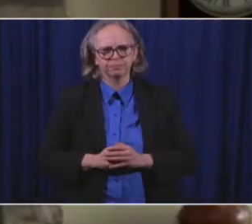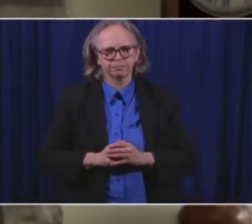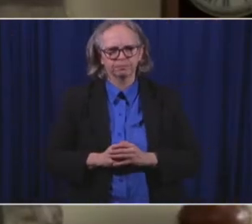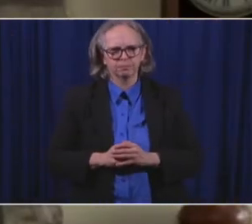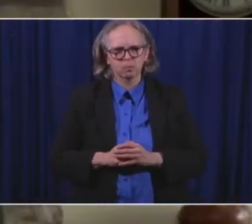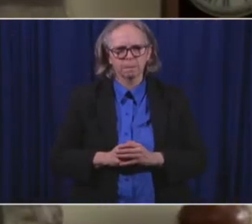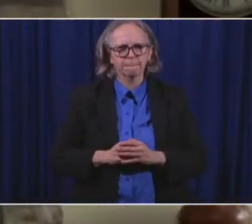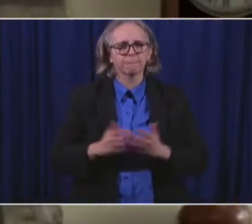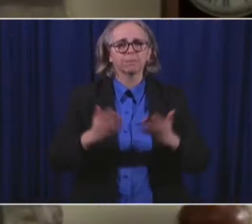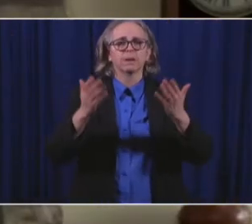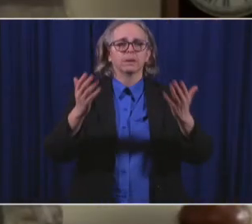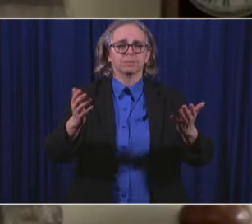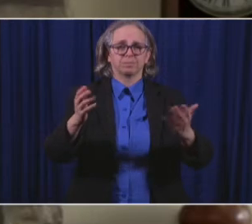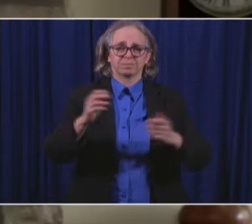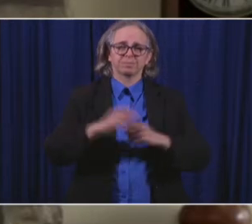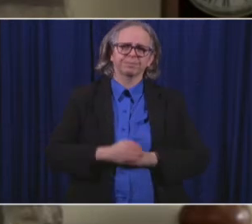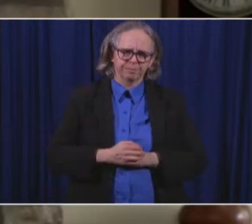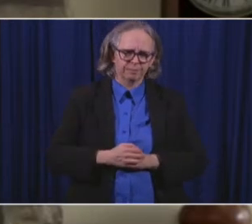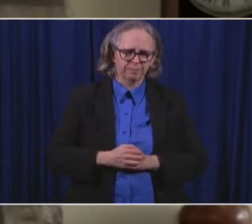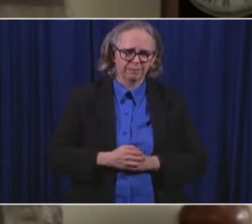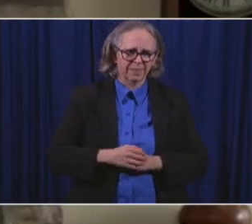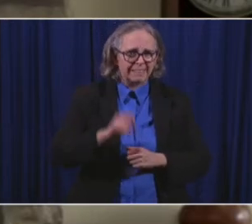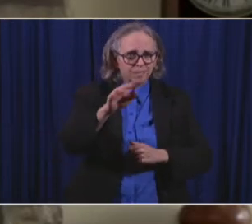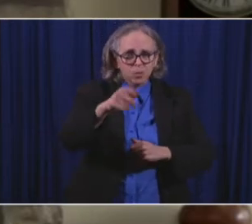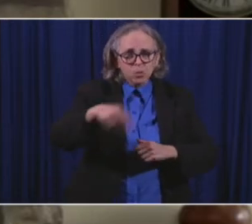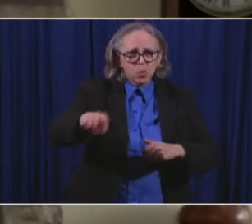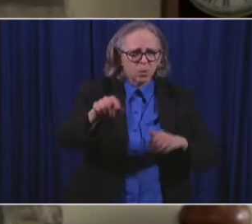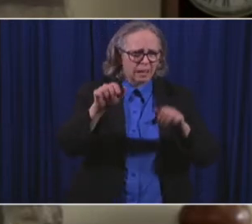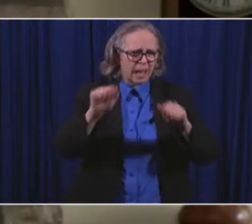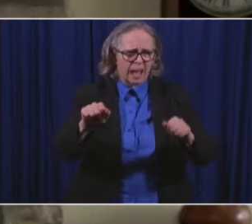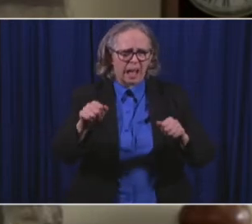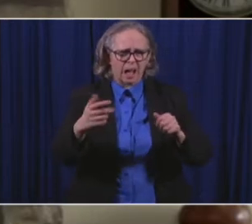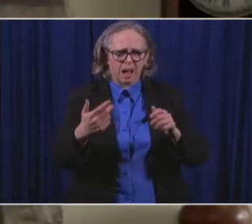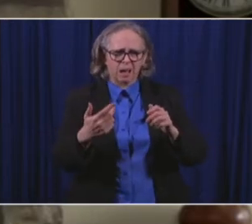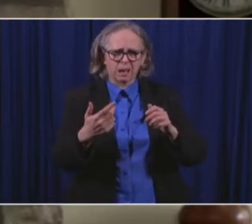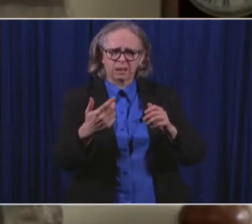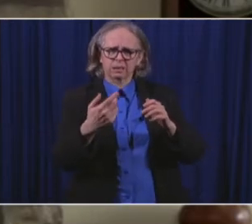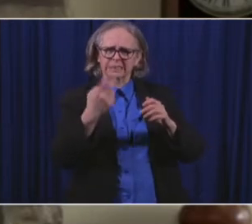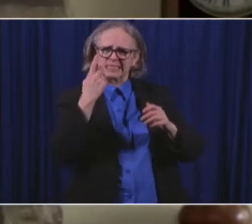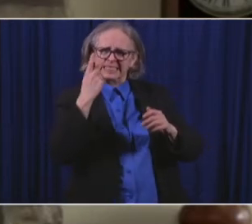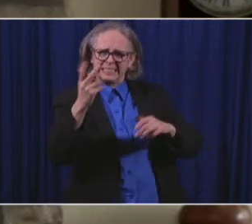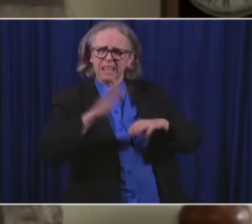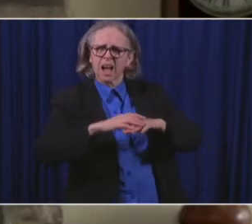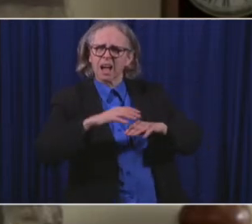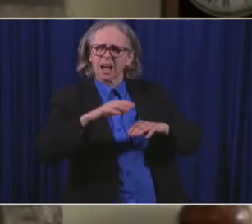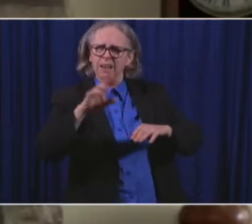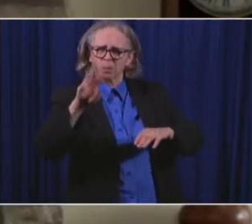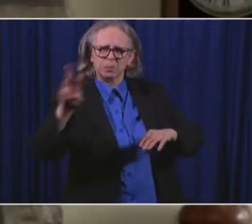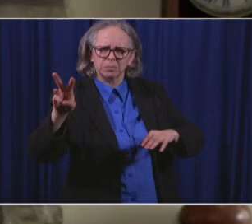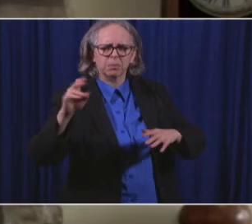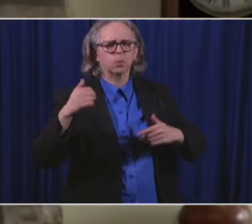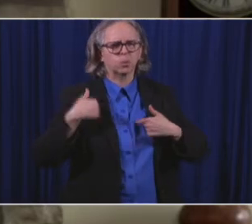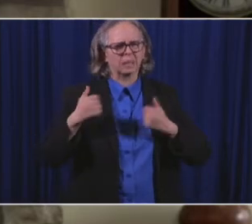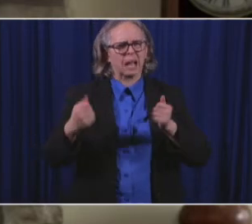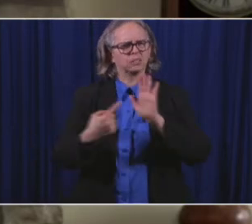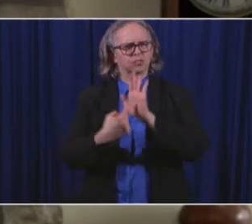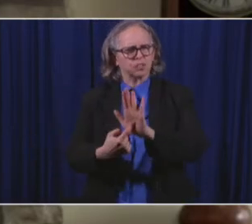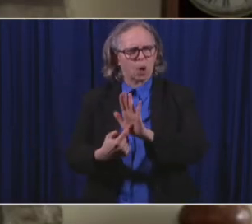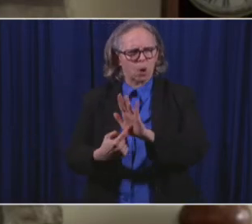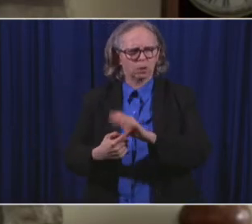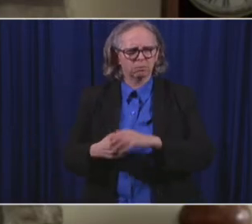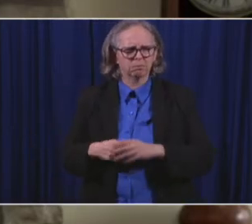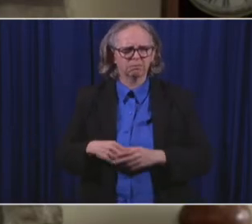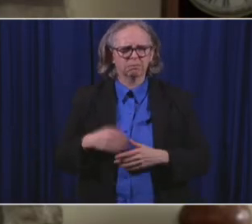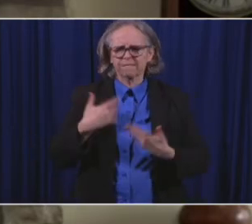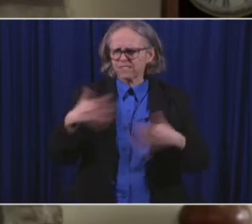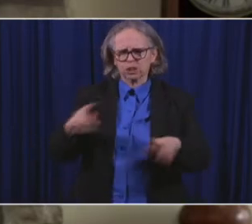The technical team has told me they can't do it. So I believe that they can do it. I told them that we wanted to see those numbers every single day.